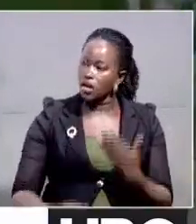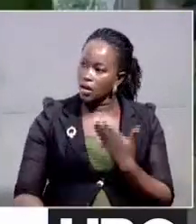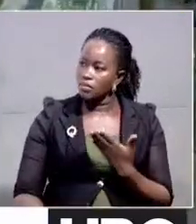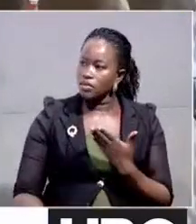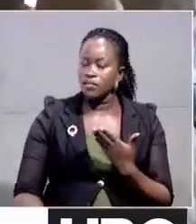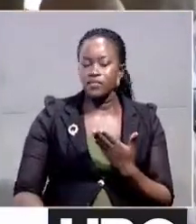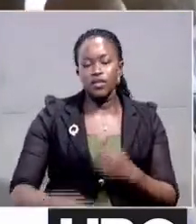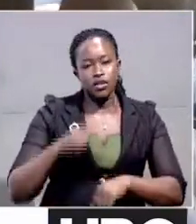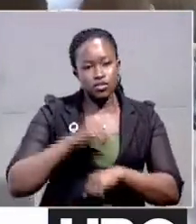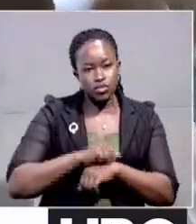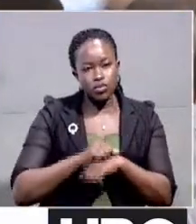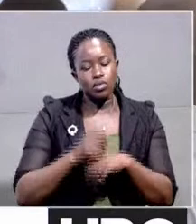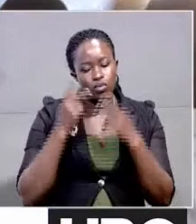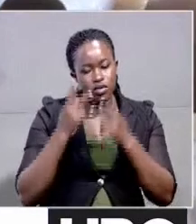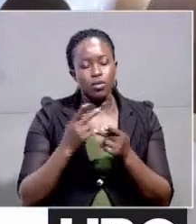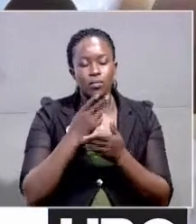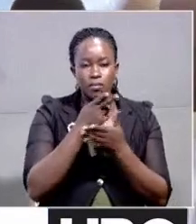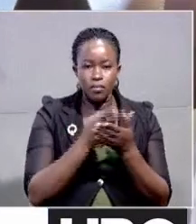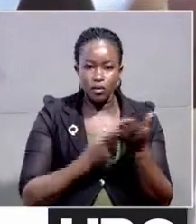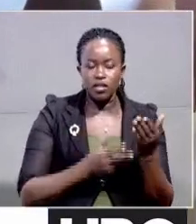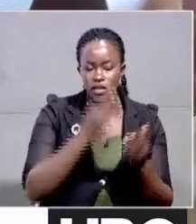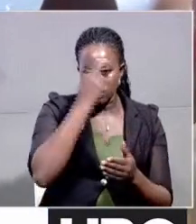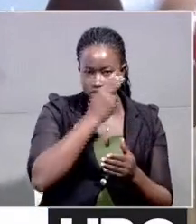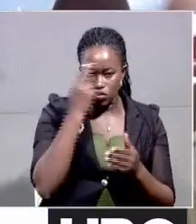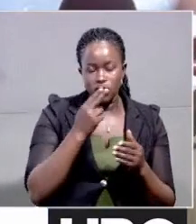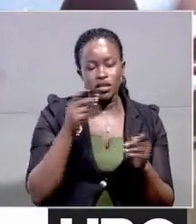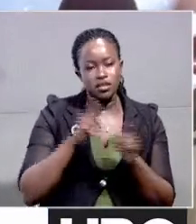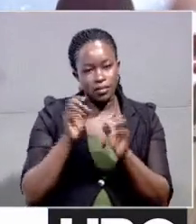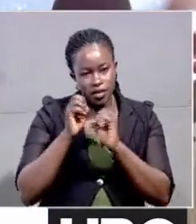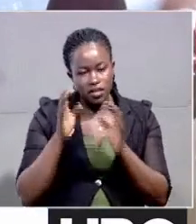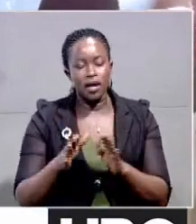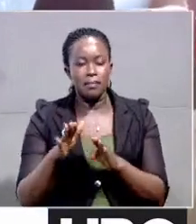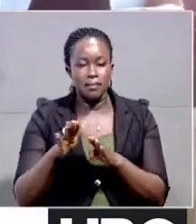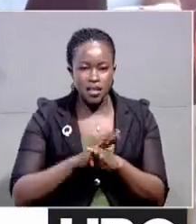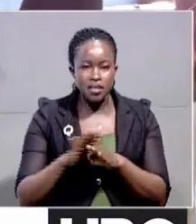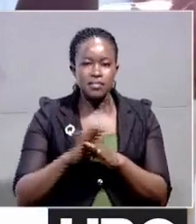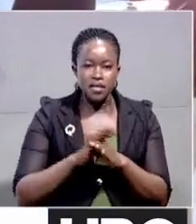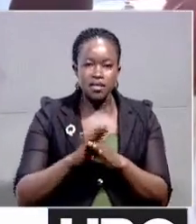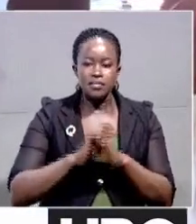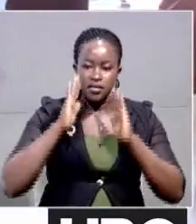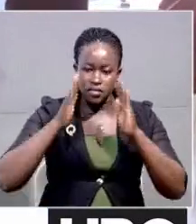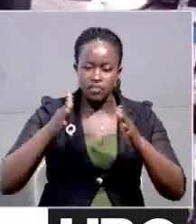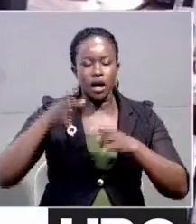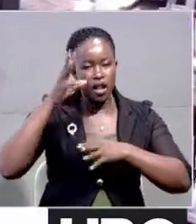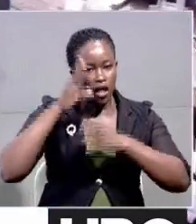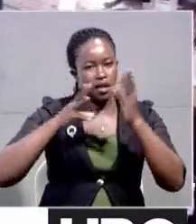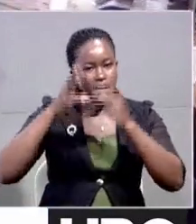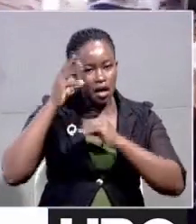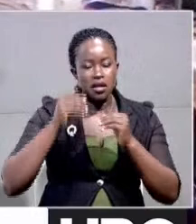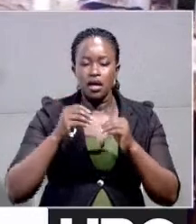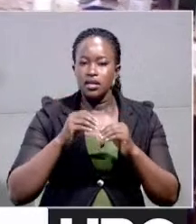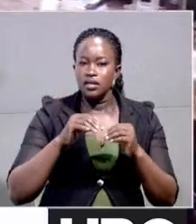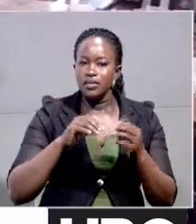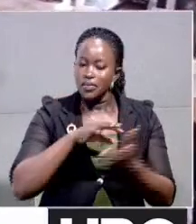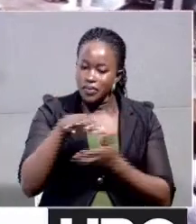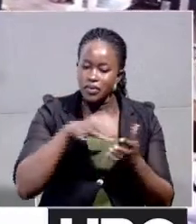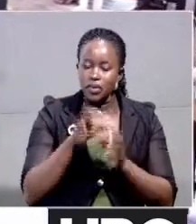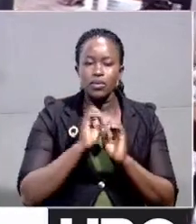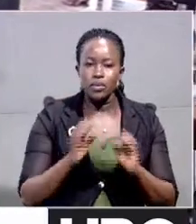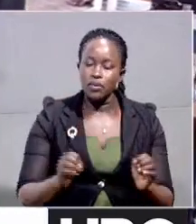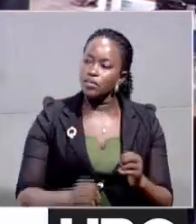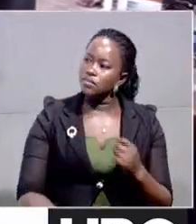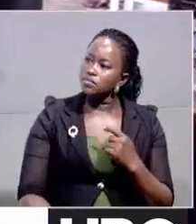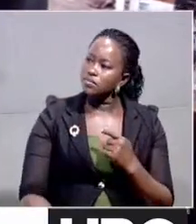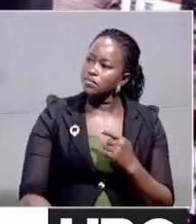school, we found both students and teachers busy with their daily classwork uninterruptedly. That means it goes once, that goes